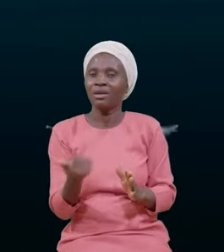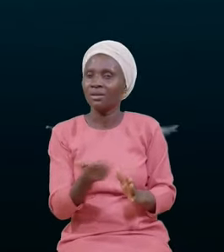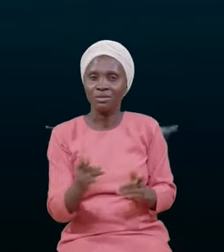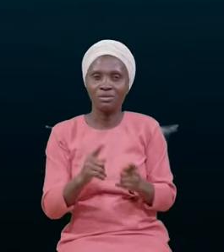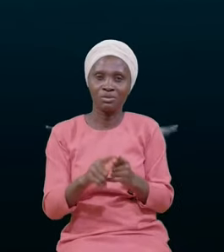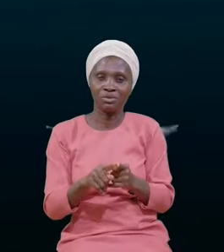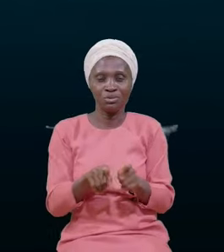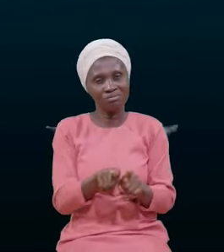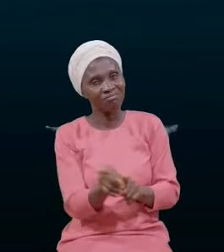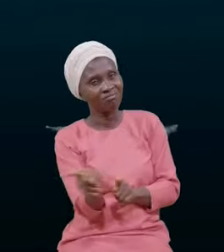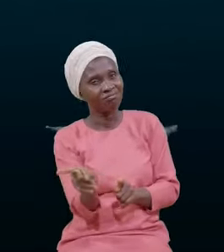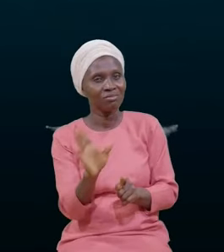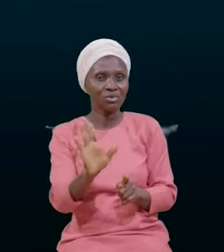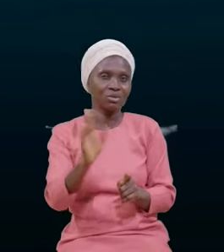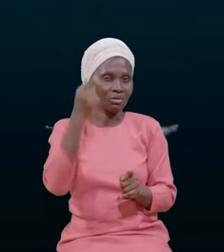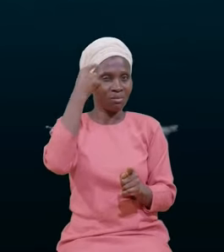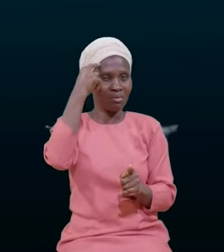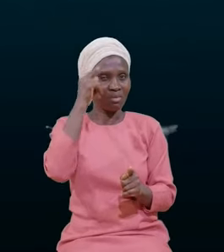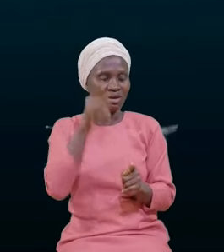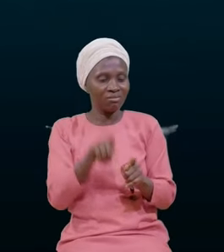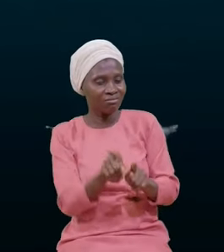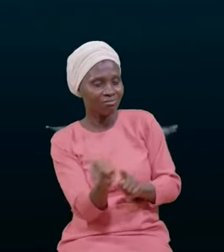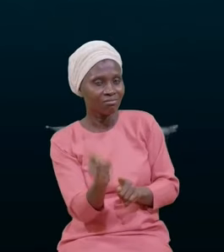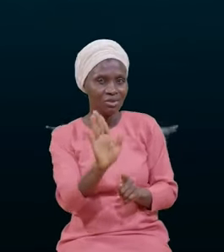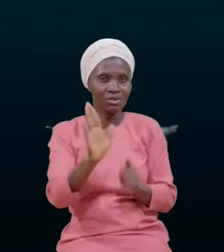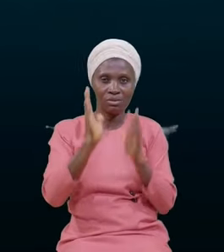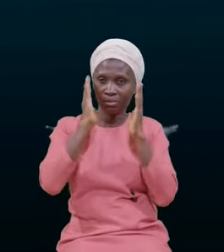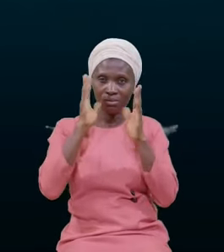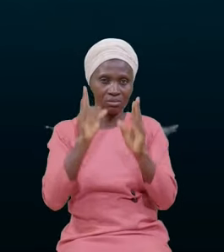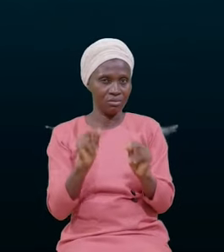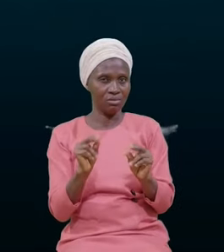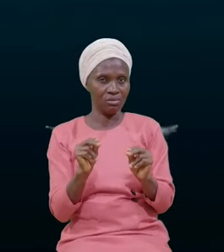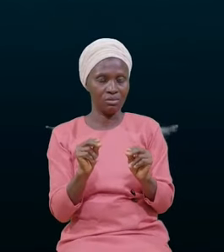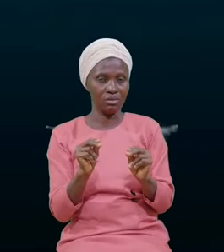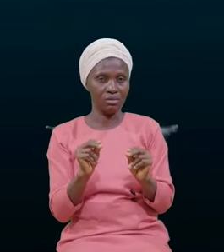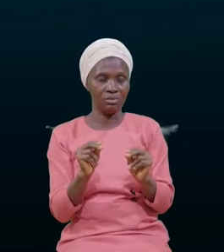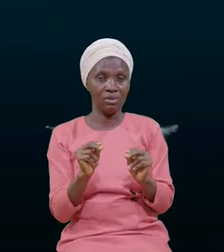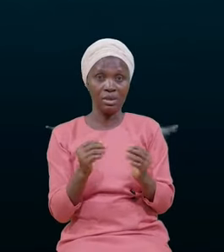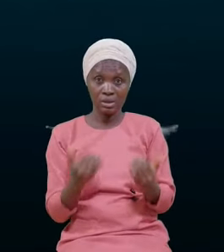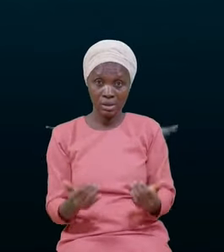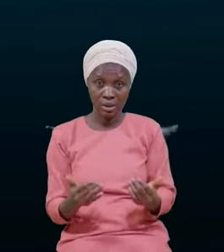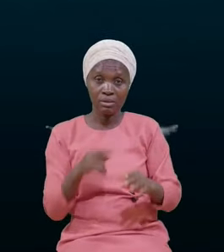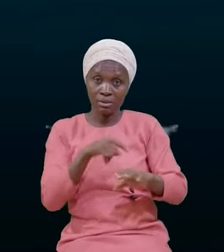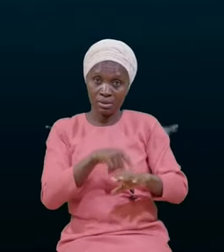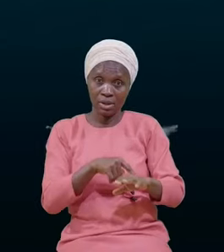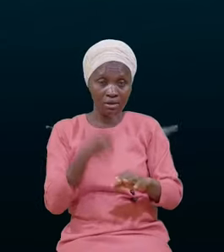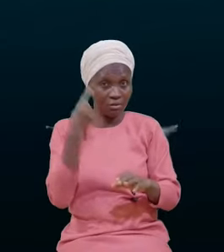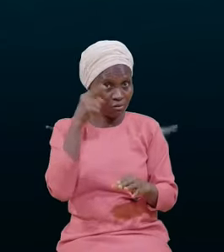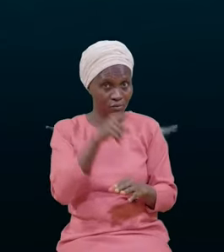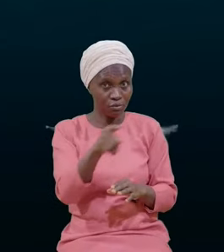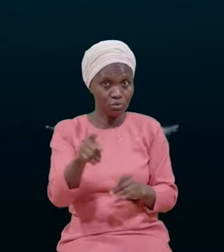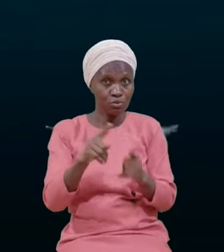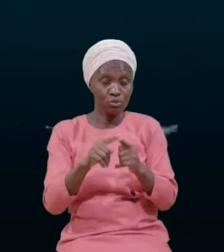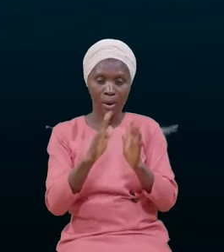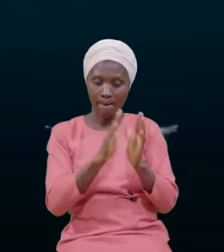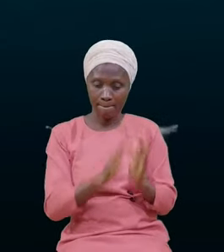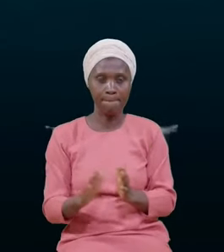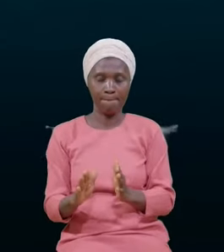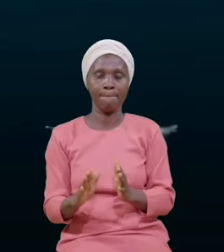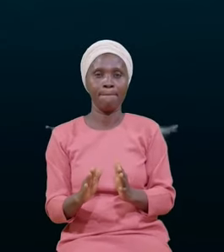your attention no it's time to prepare the short time we